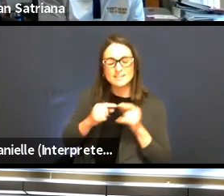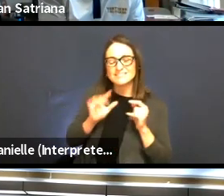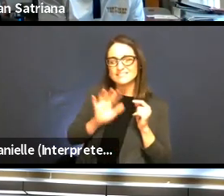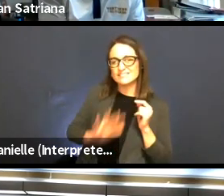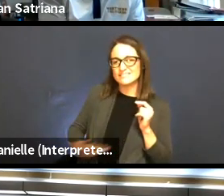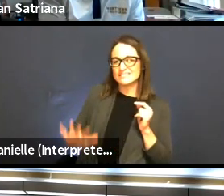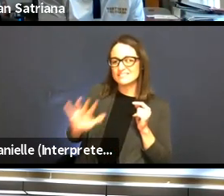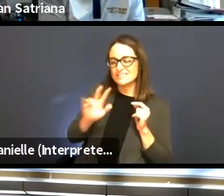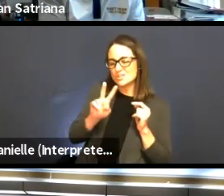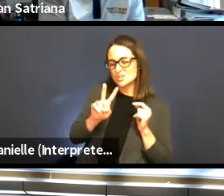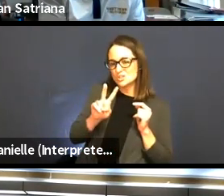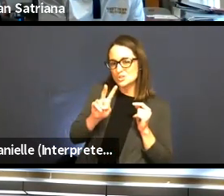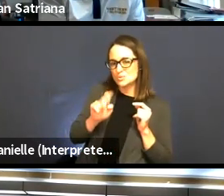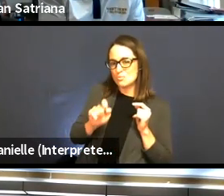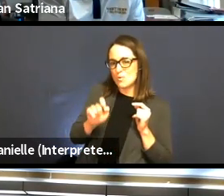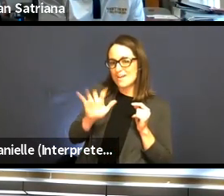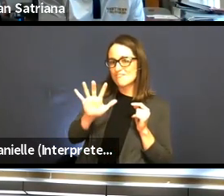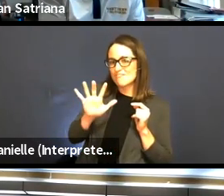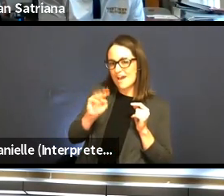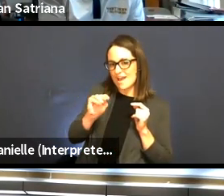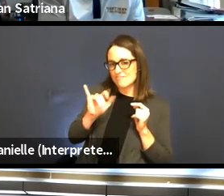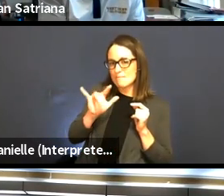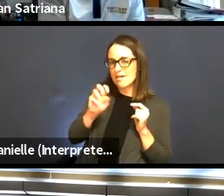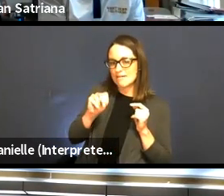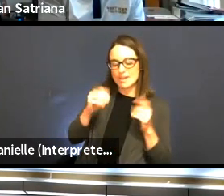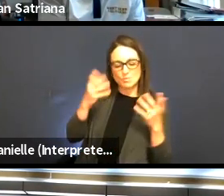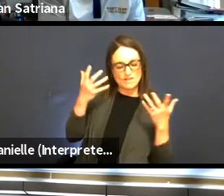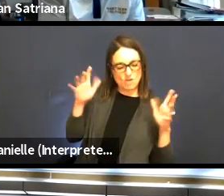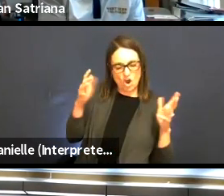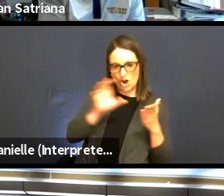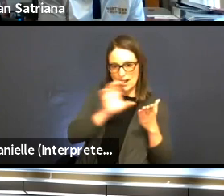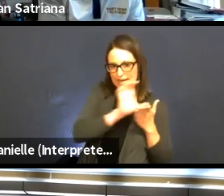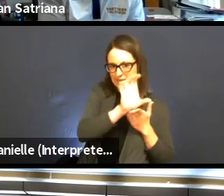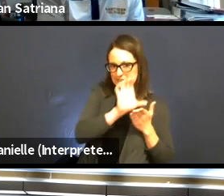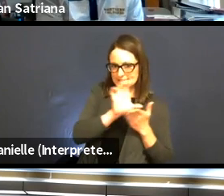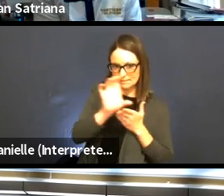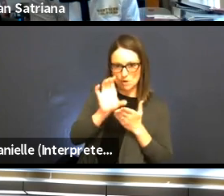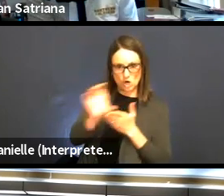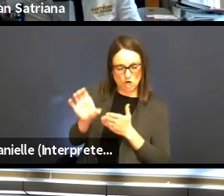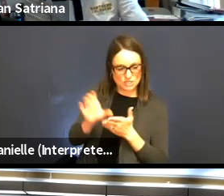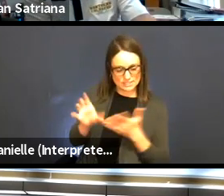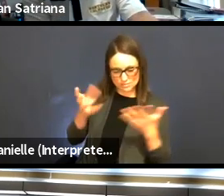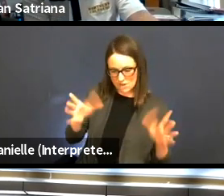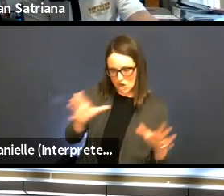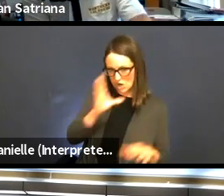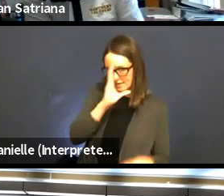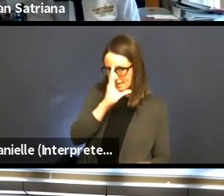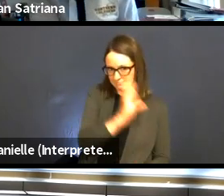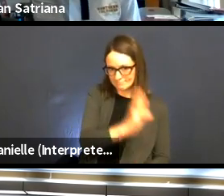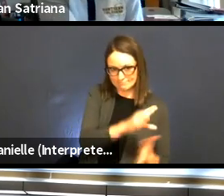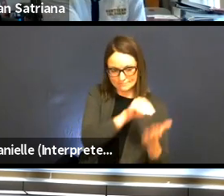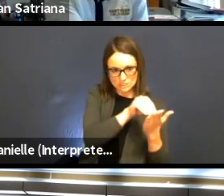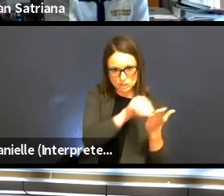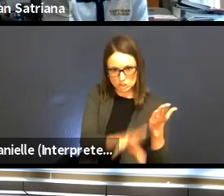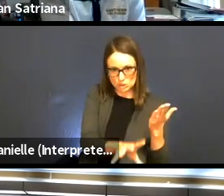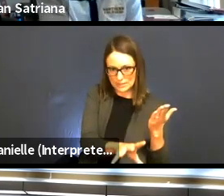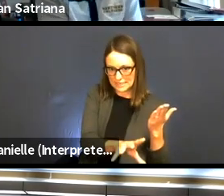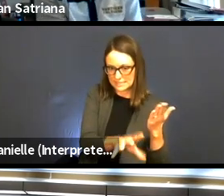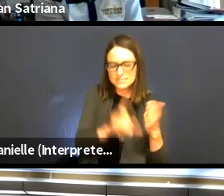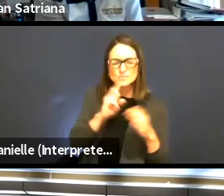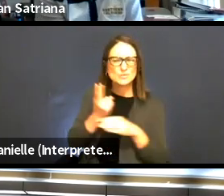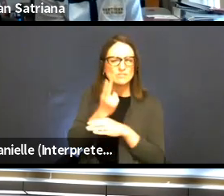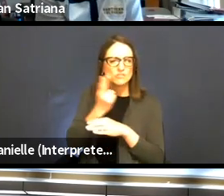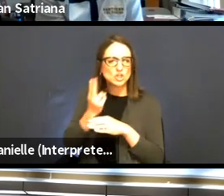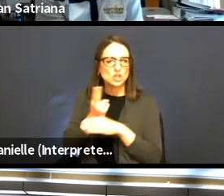2.5 million of it we've already dispersed, and it's gone directly to students. And we used criteria like